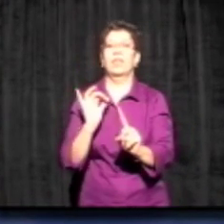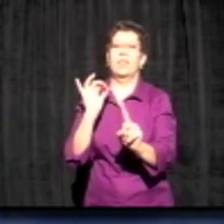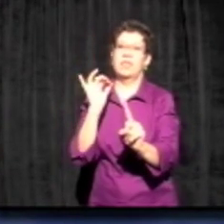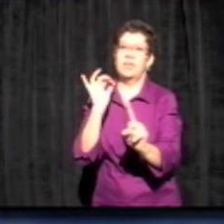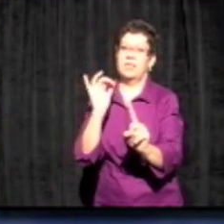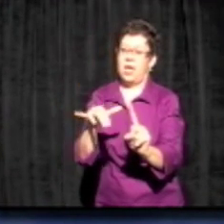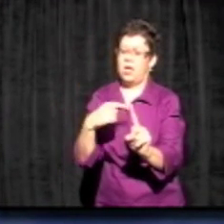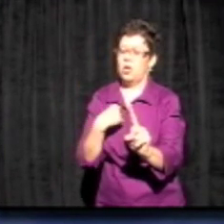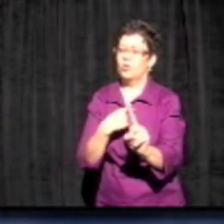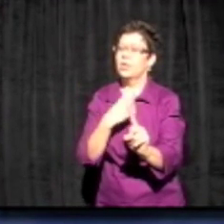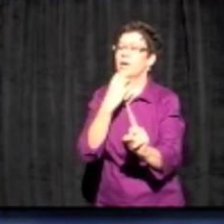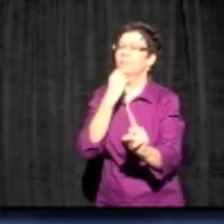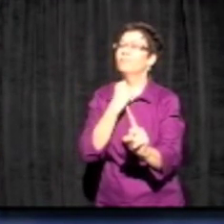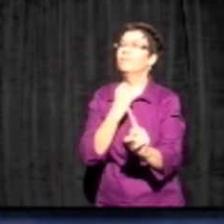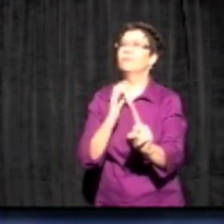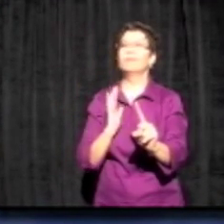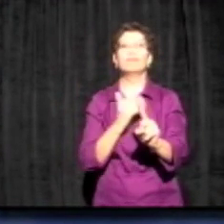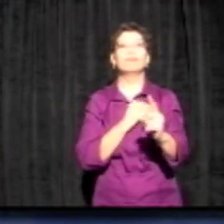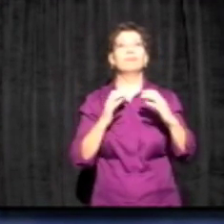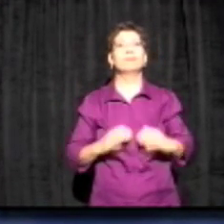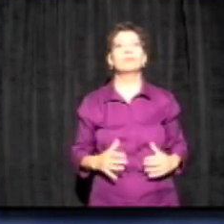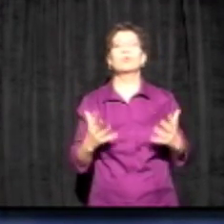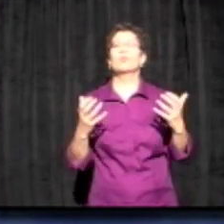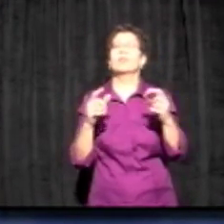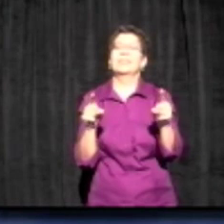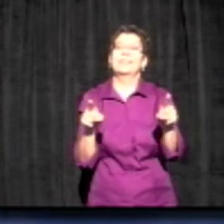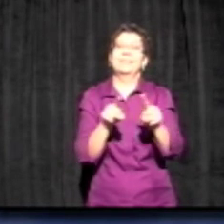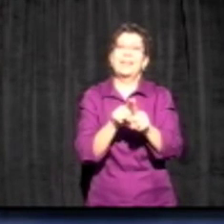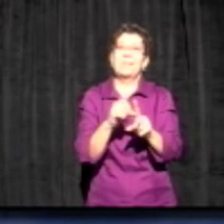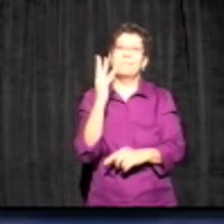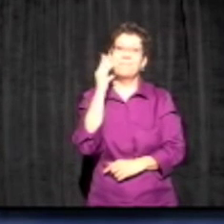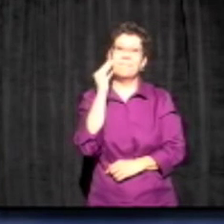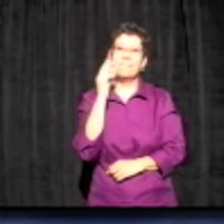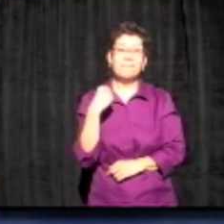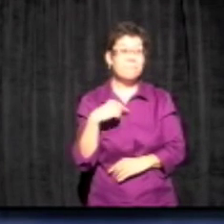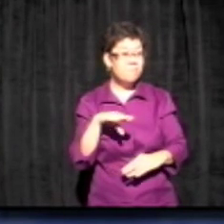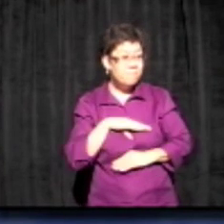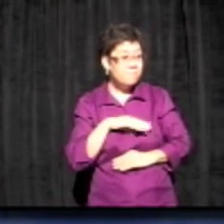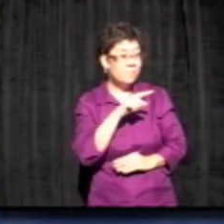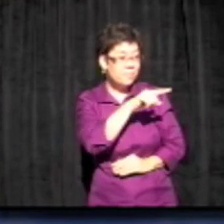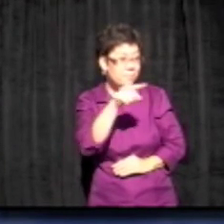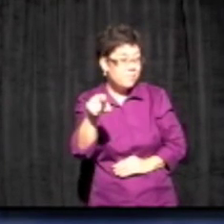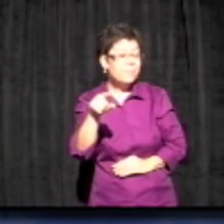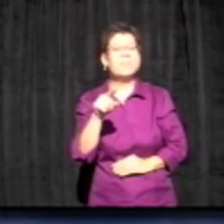that kind of an experience for our customers, we've done our jobs well.